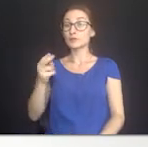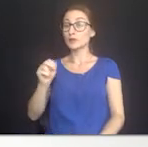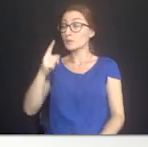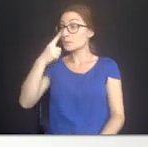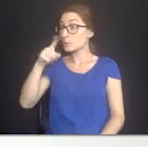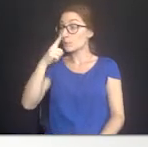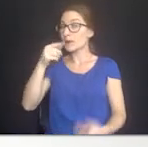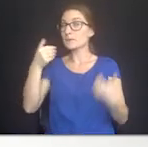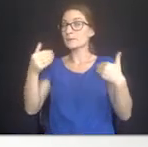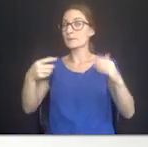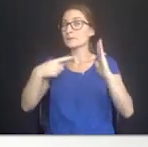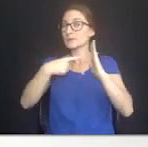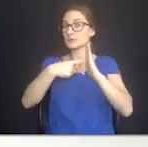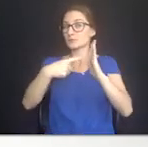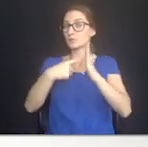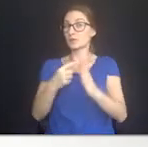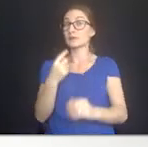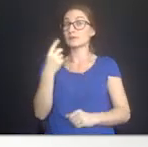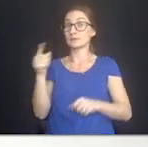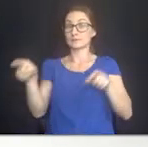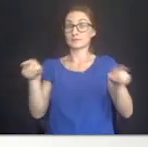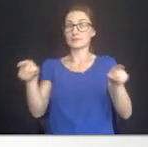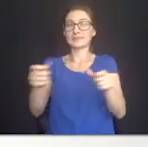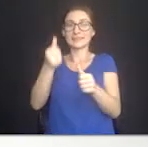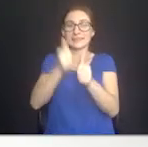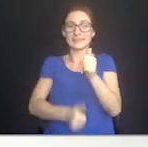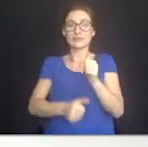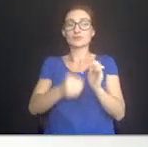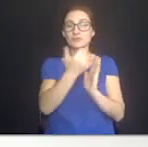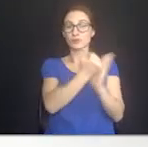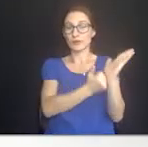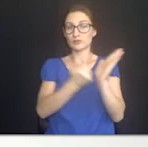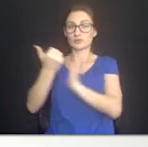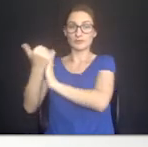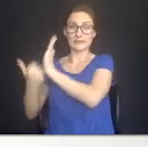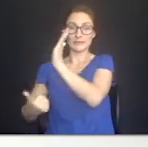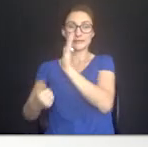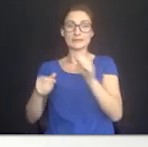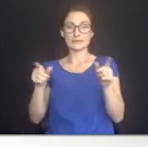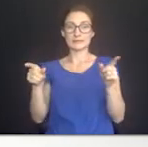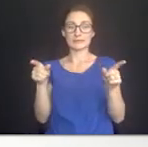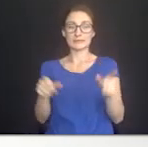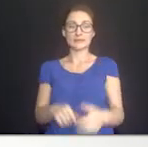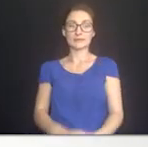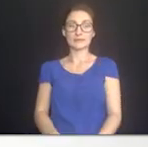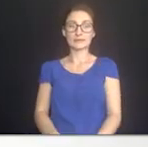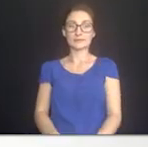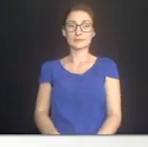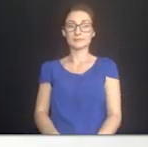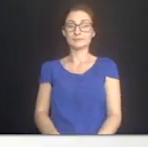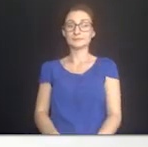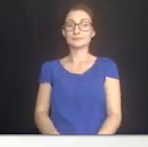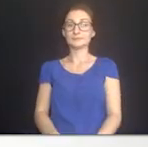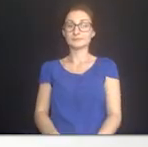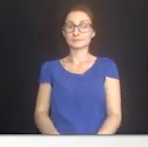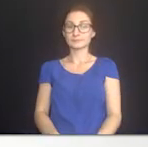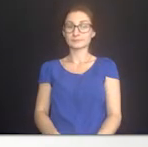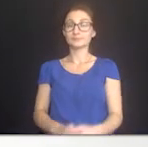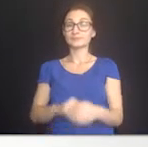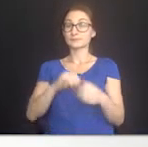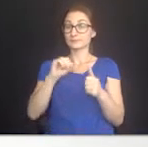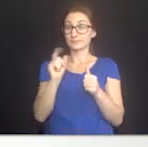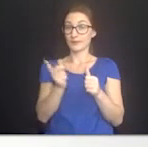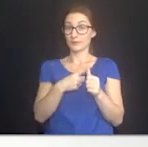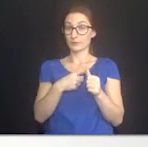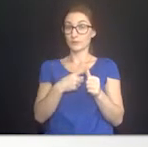if you don't mind, we're going to go through a demo of each of the two directories, and we'll show you a little bit more. So the first